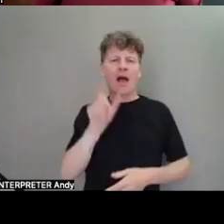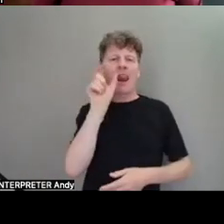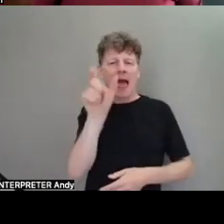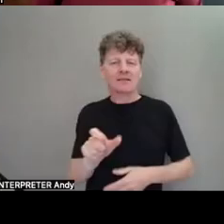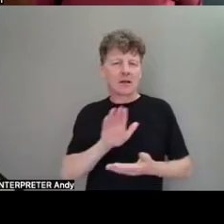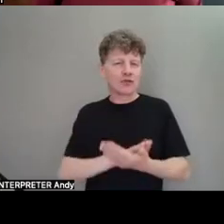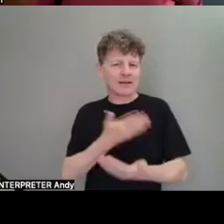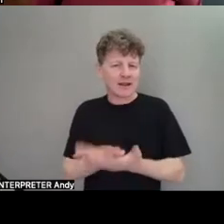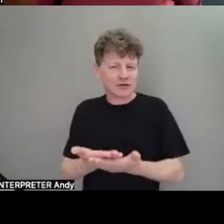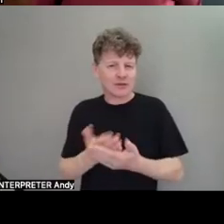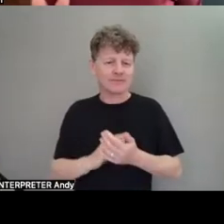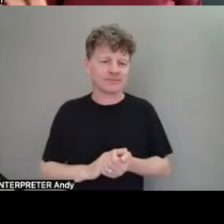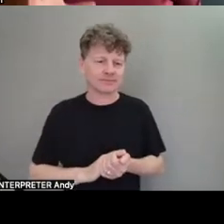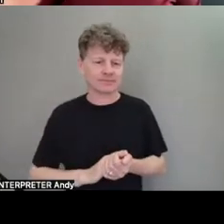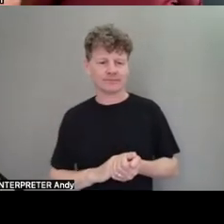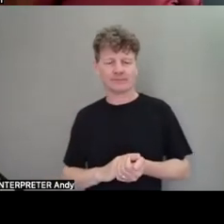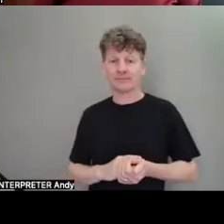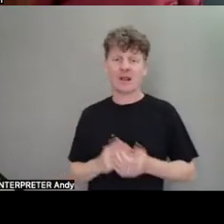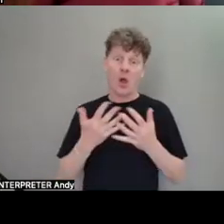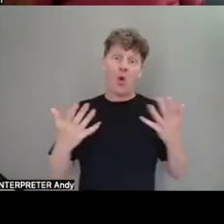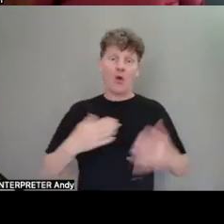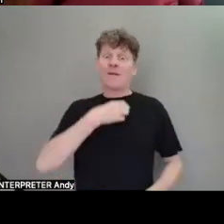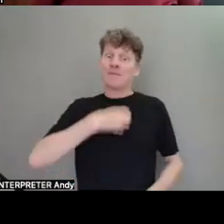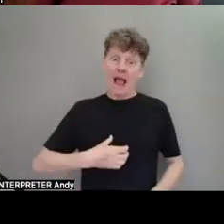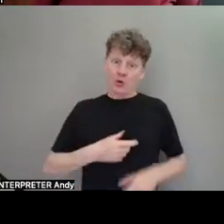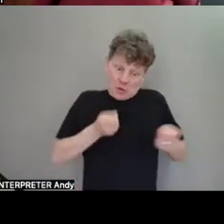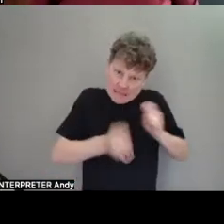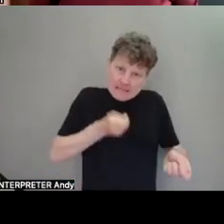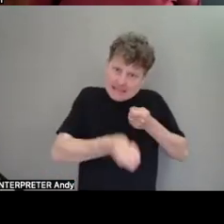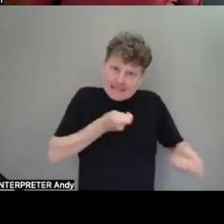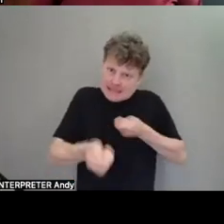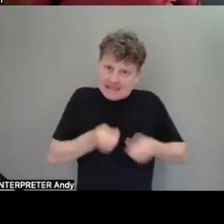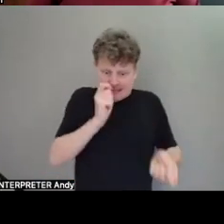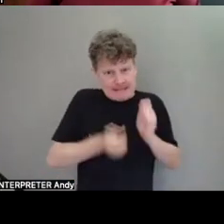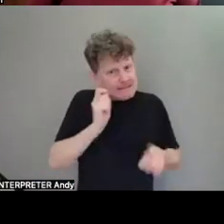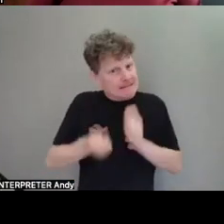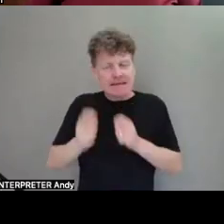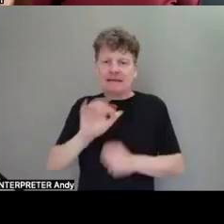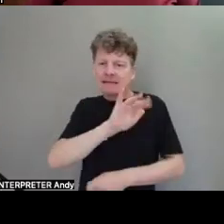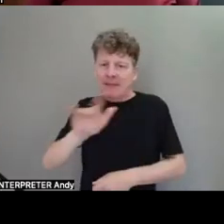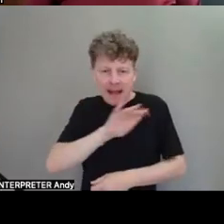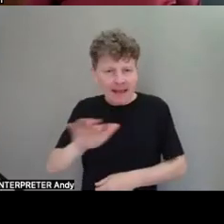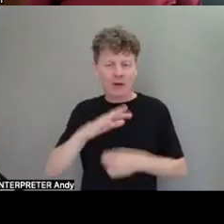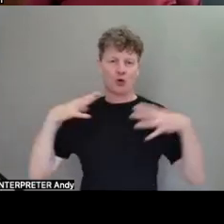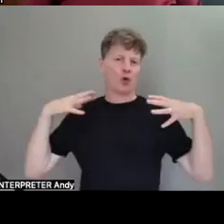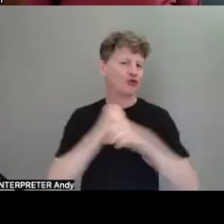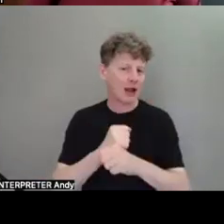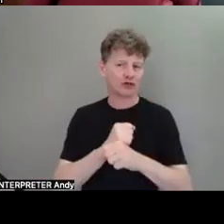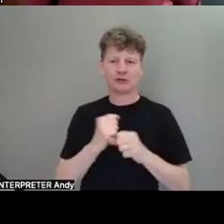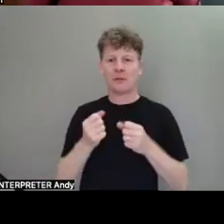do, there was a lot of manual adjustments had to be made for spelling, contractions, or multiple